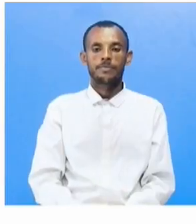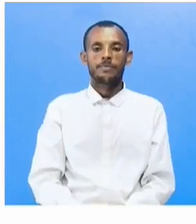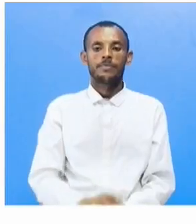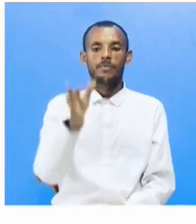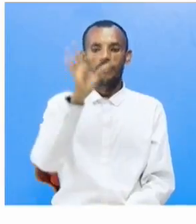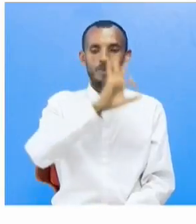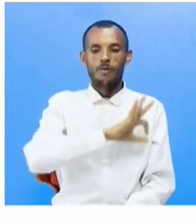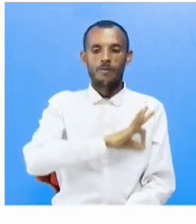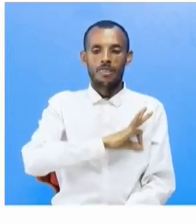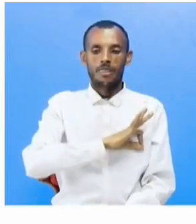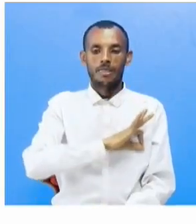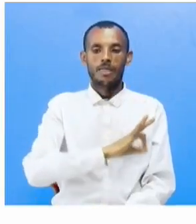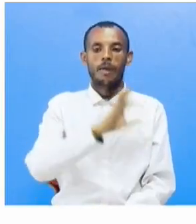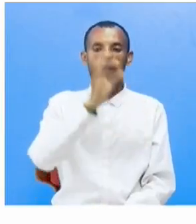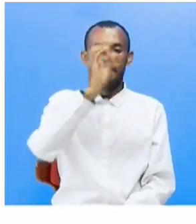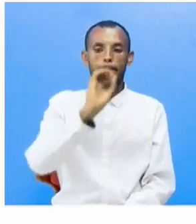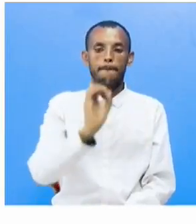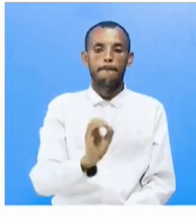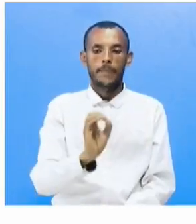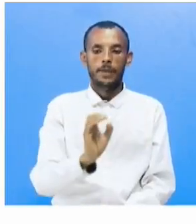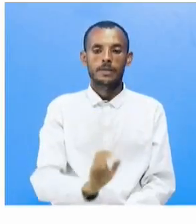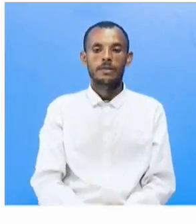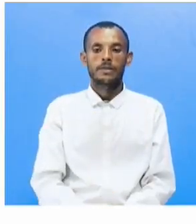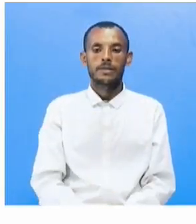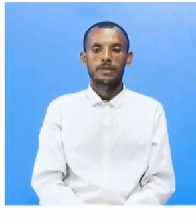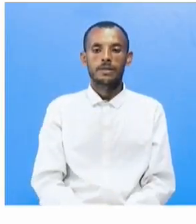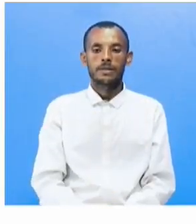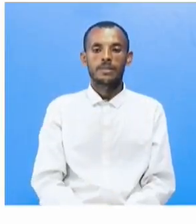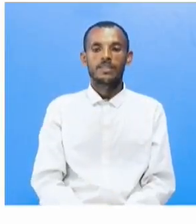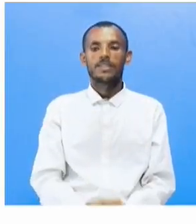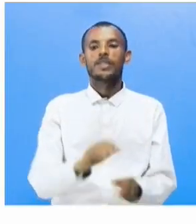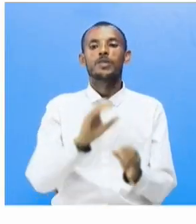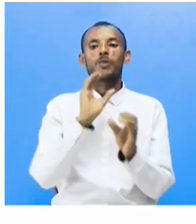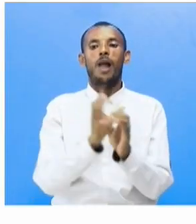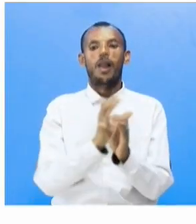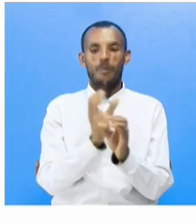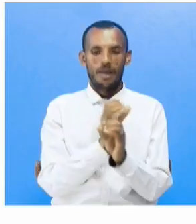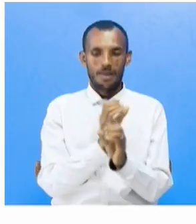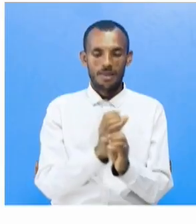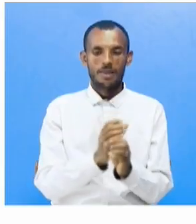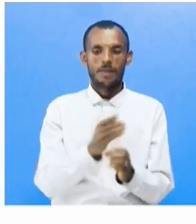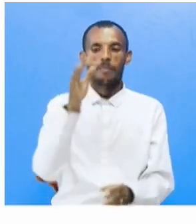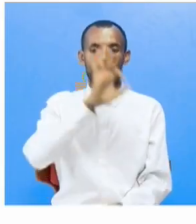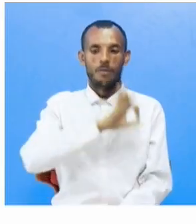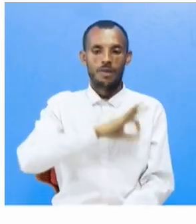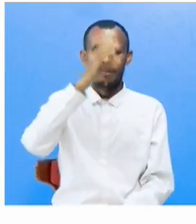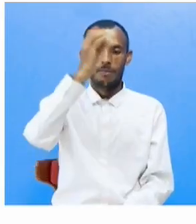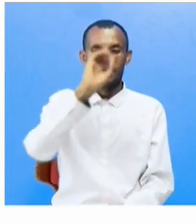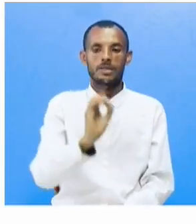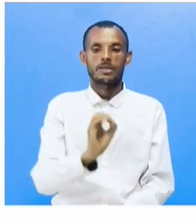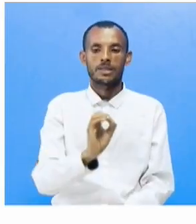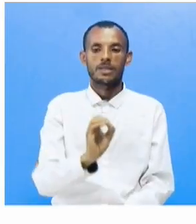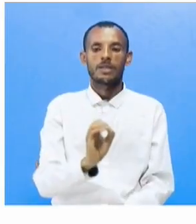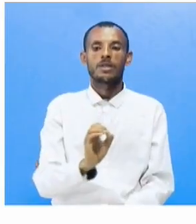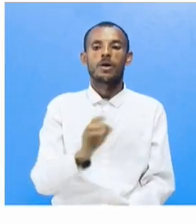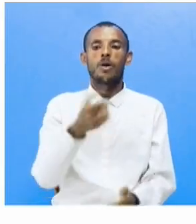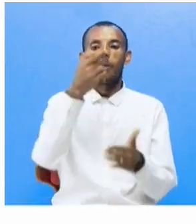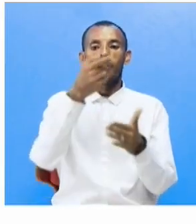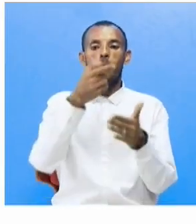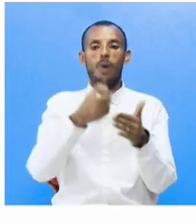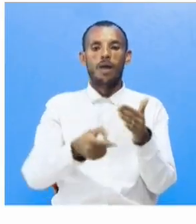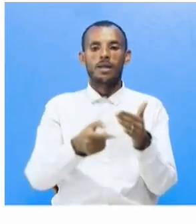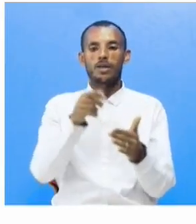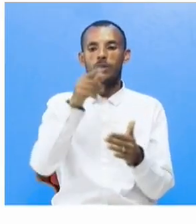Profit percent. To calculate profit percent, what you do